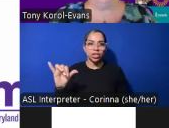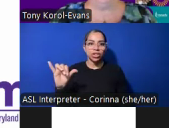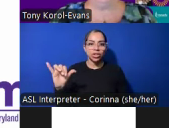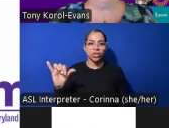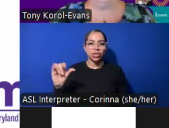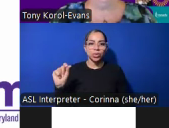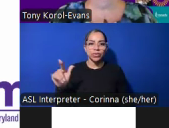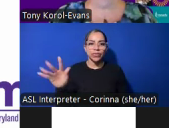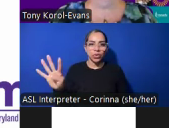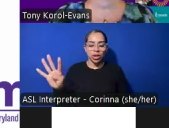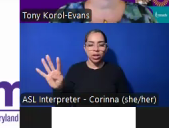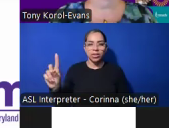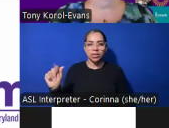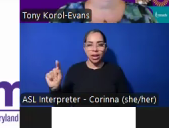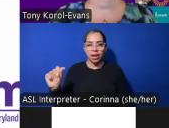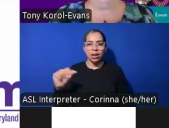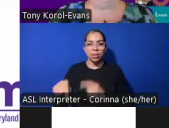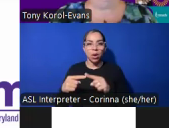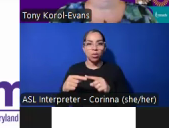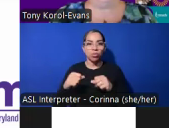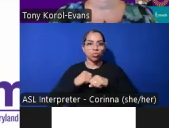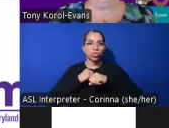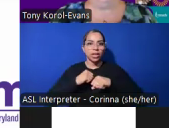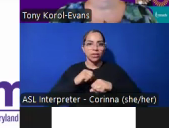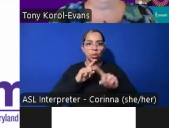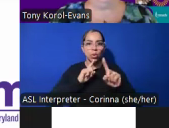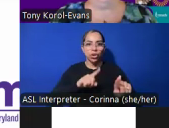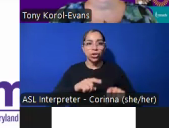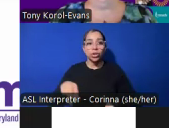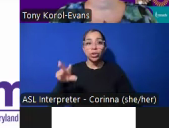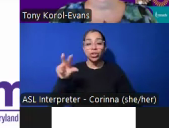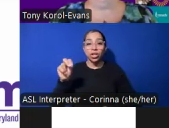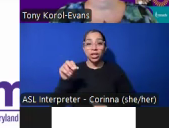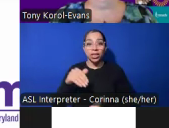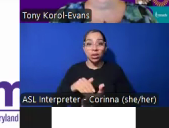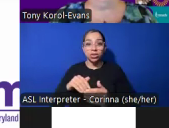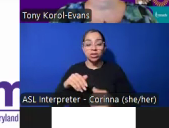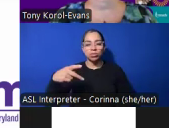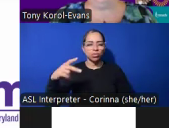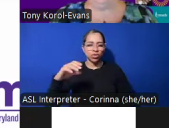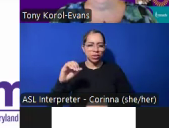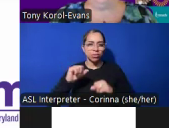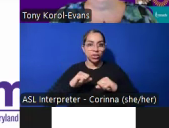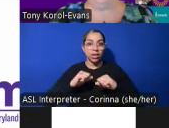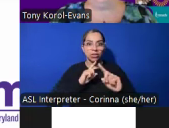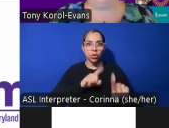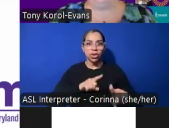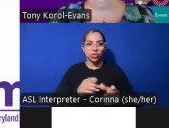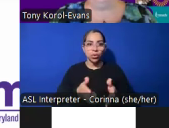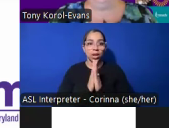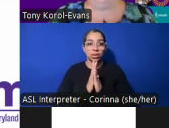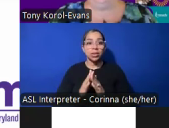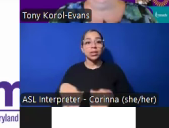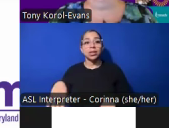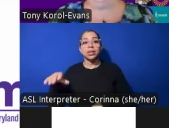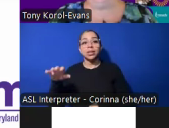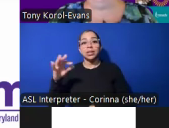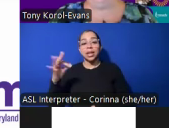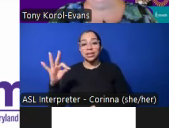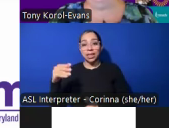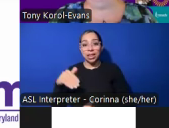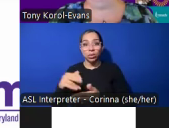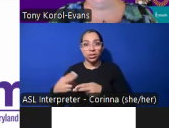protective orders. So 30,000 protective orders requested, 19,000 temporaries granted,